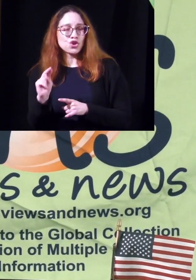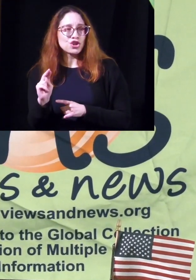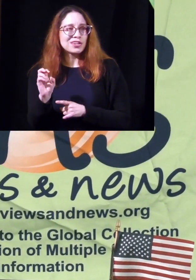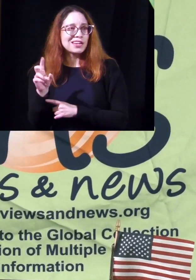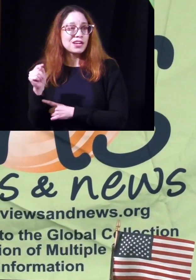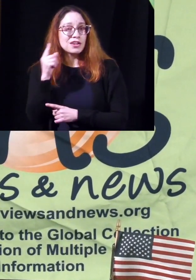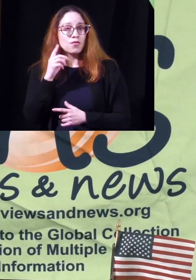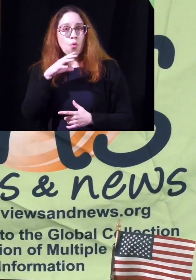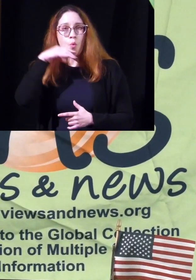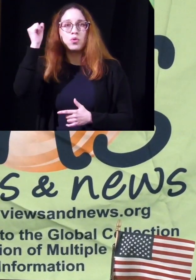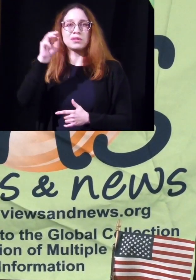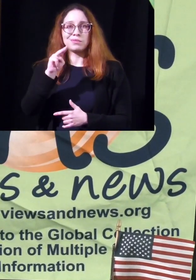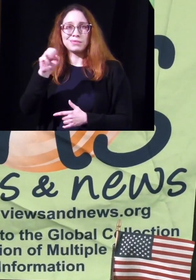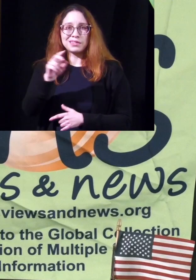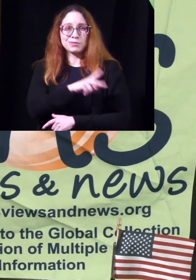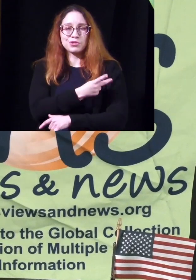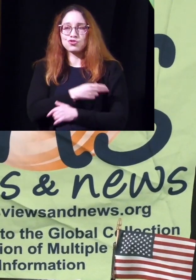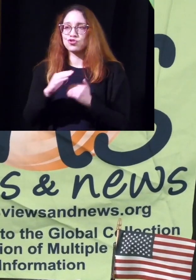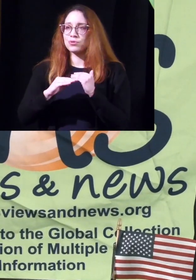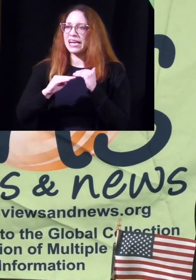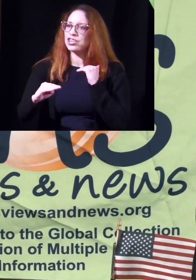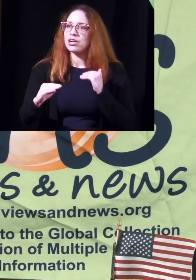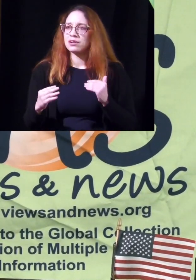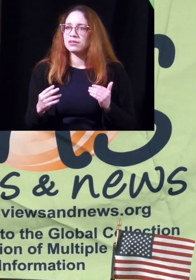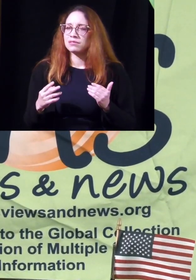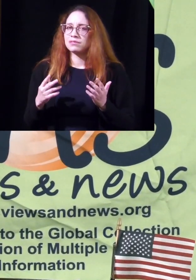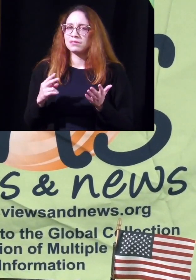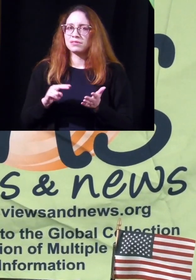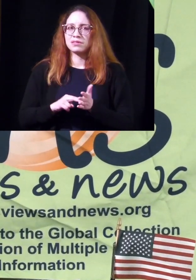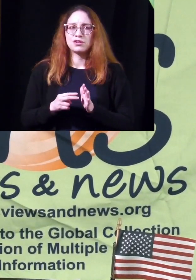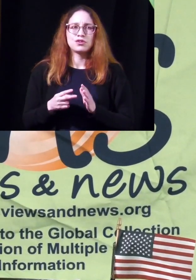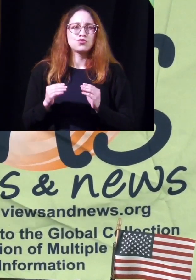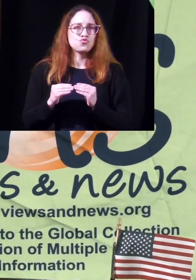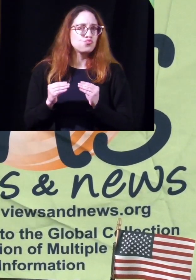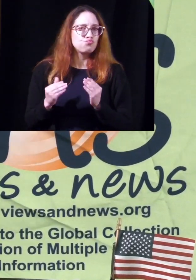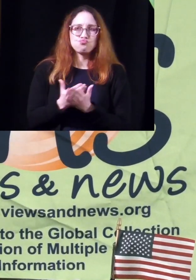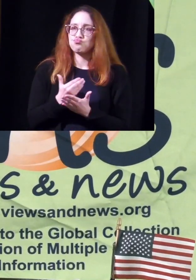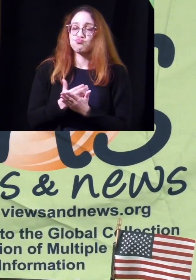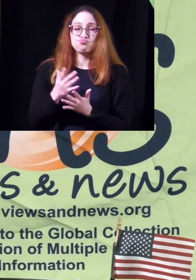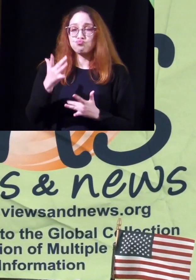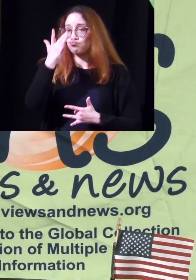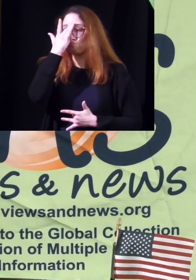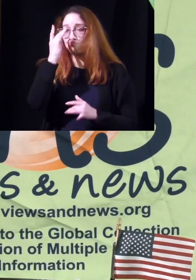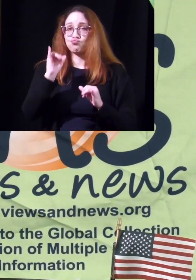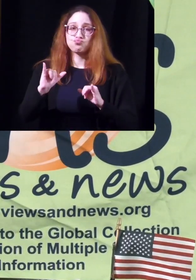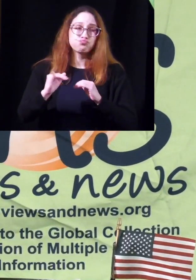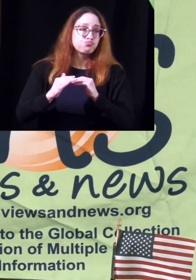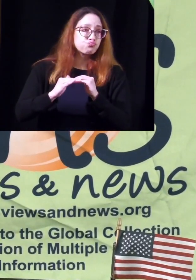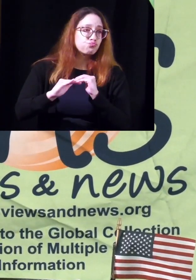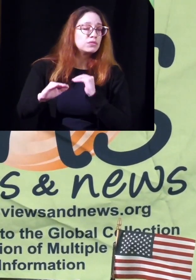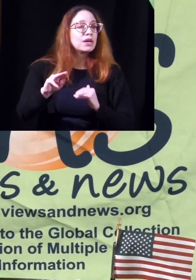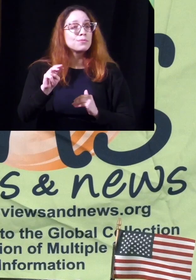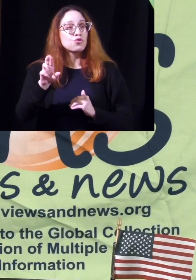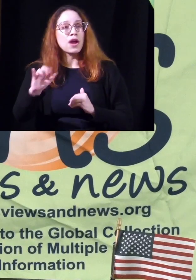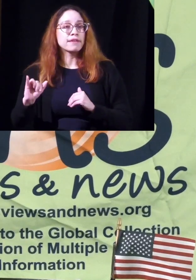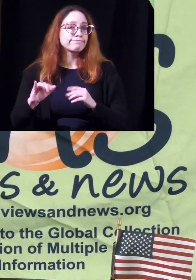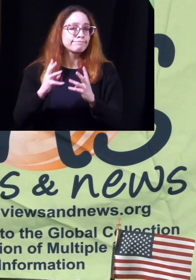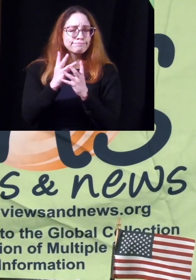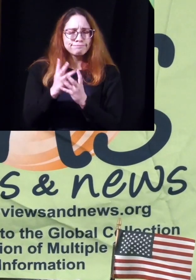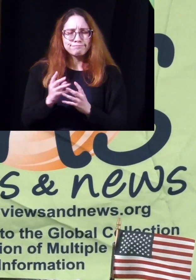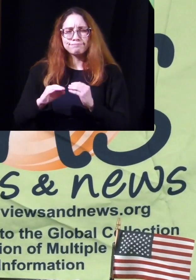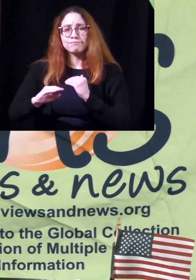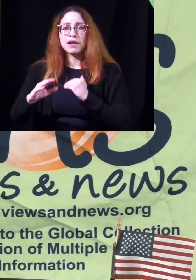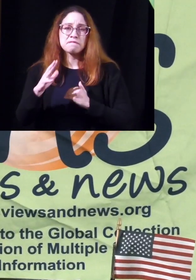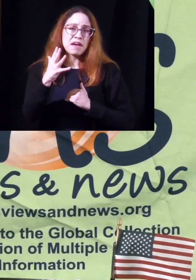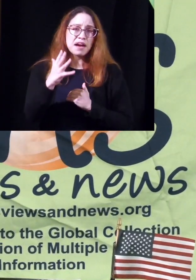got an older MS patient who's stable, what does that mean? They've got no new symptoms. Their exam is stable, their MRI scan is stable, maybe for